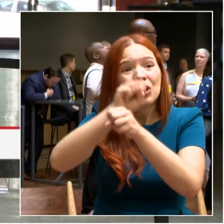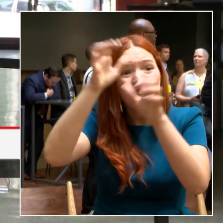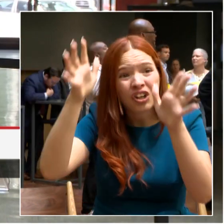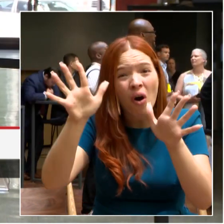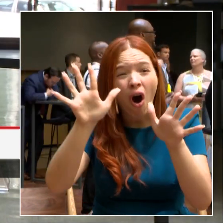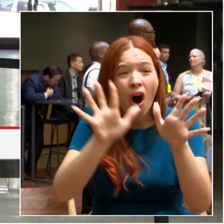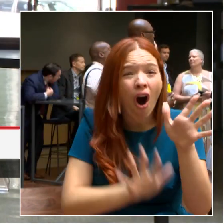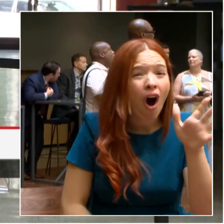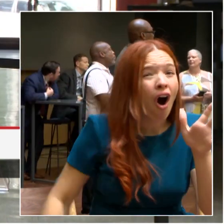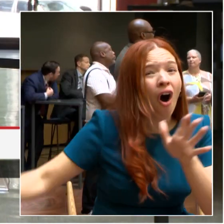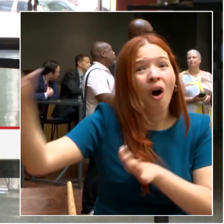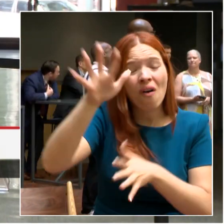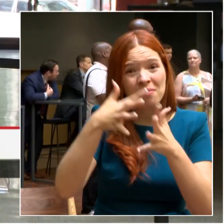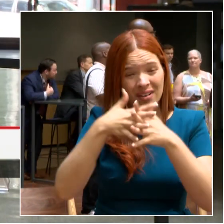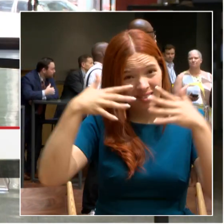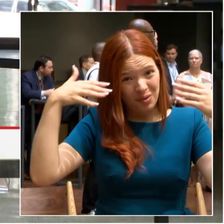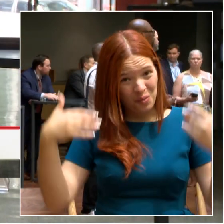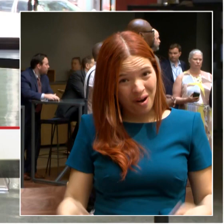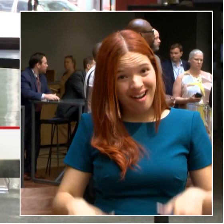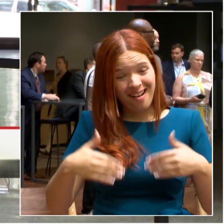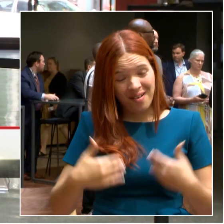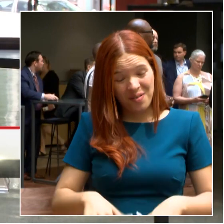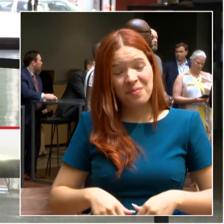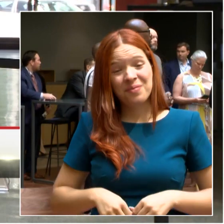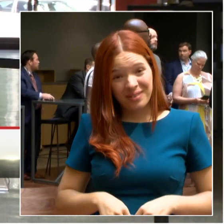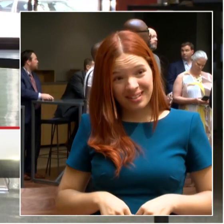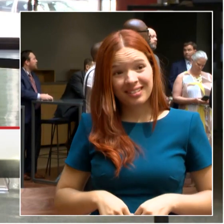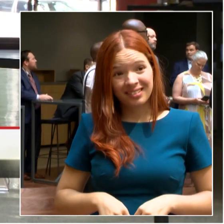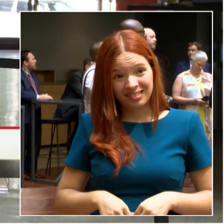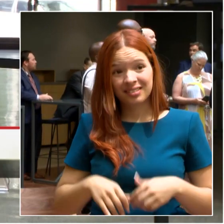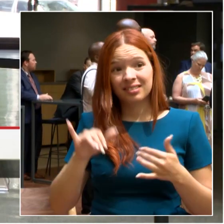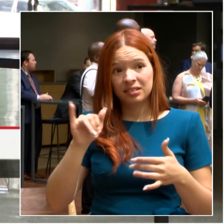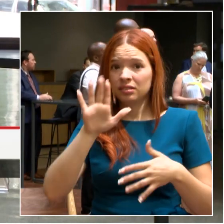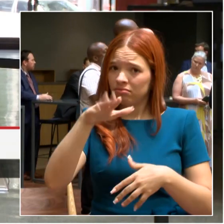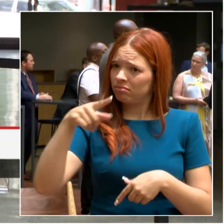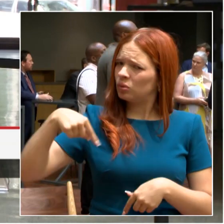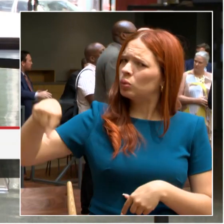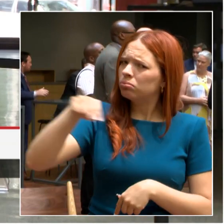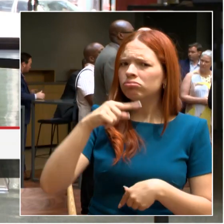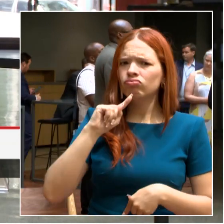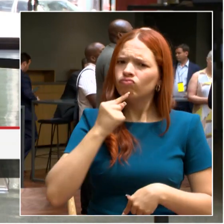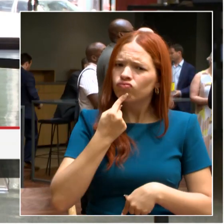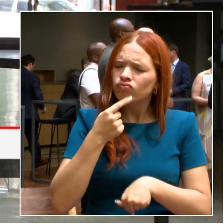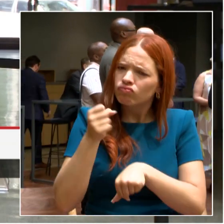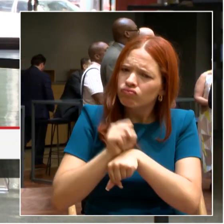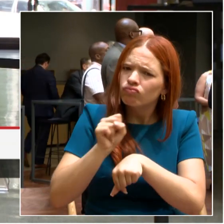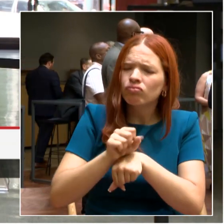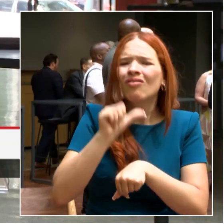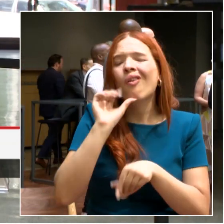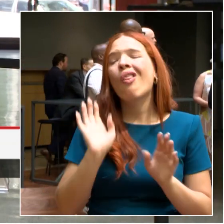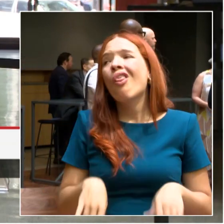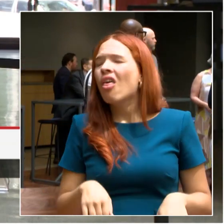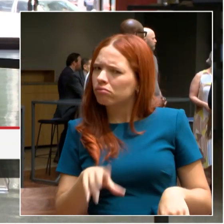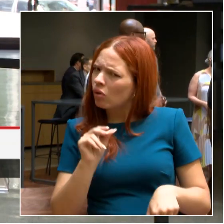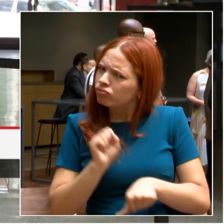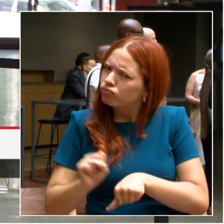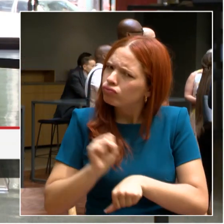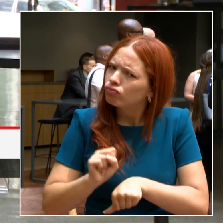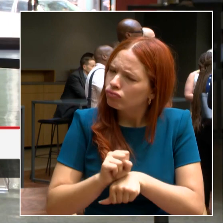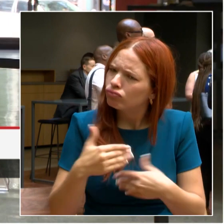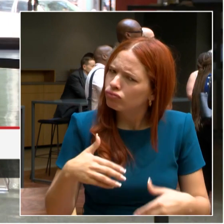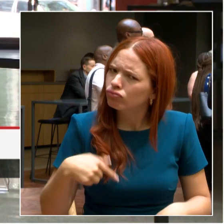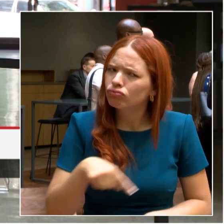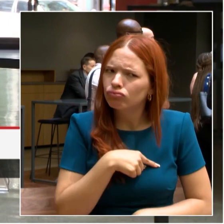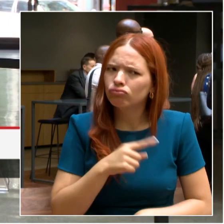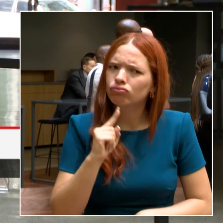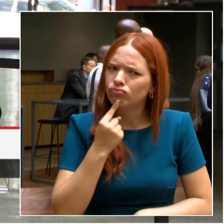responsibility seriously, both here and everywhere. We have about 13% of our workforce in the National